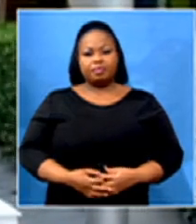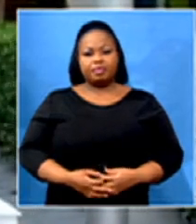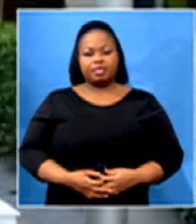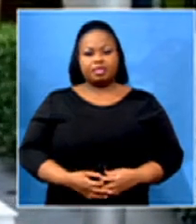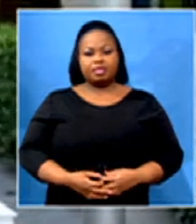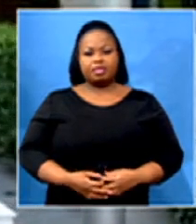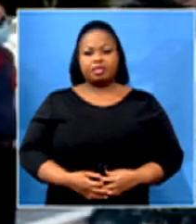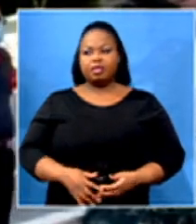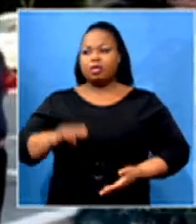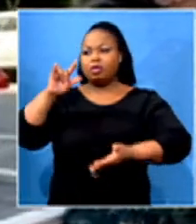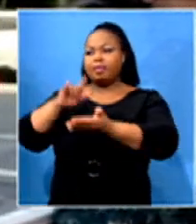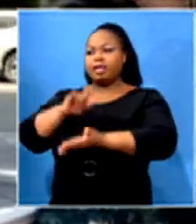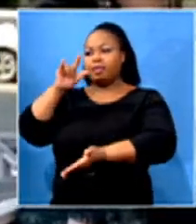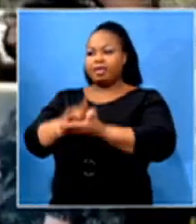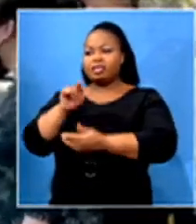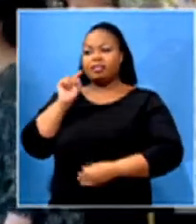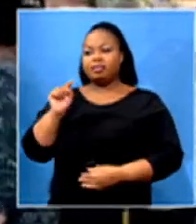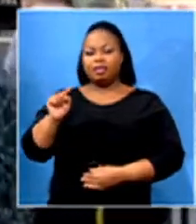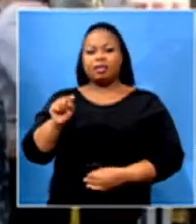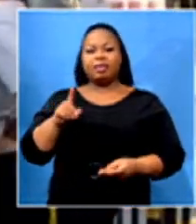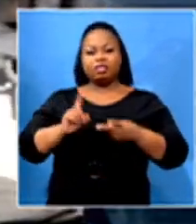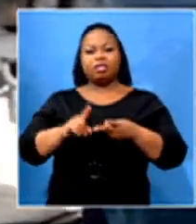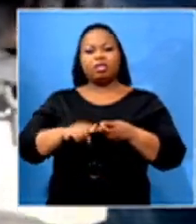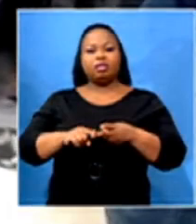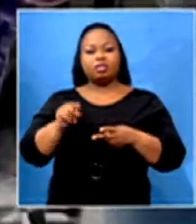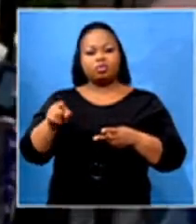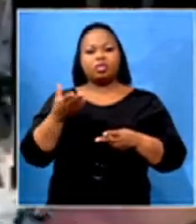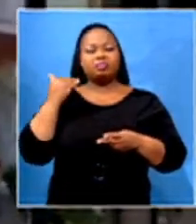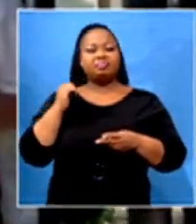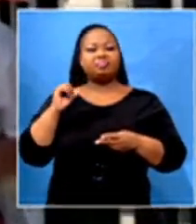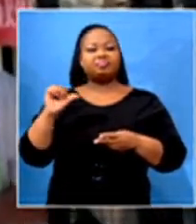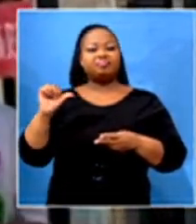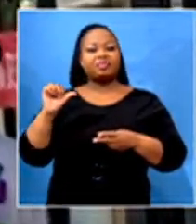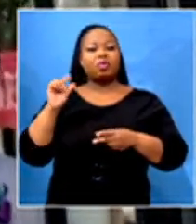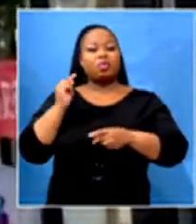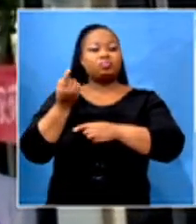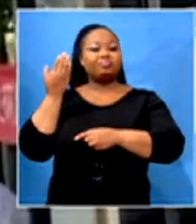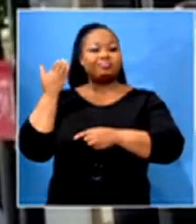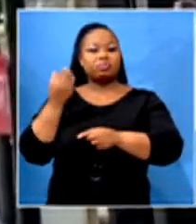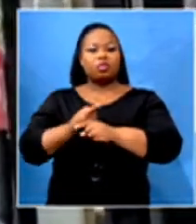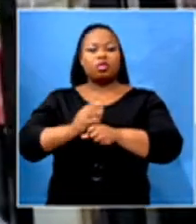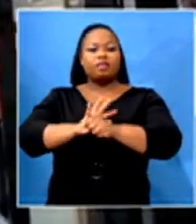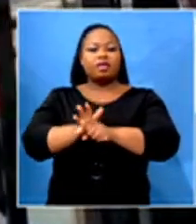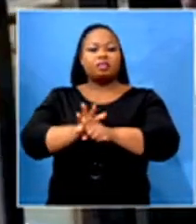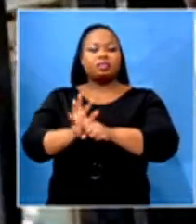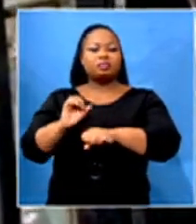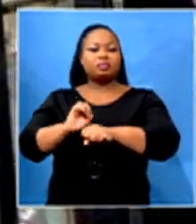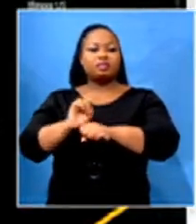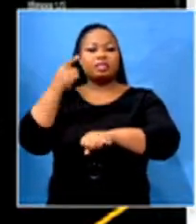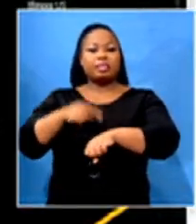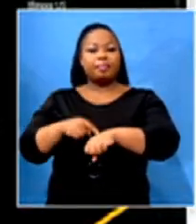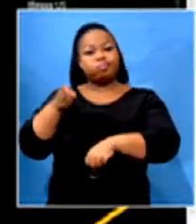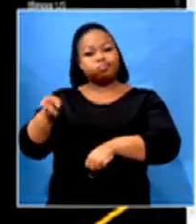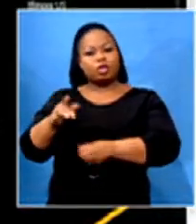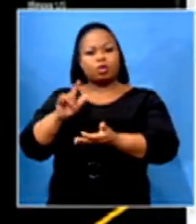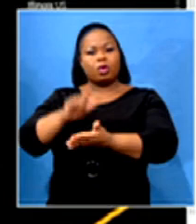Wuhan, China, the city where the first case of COVID-19 was detected. Since then, the virus has spread